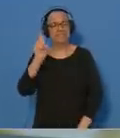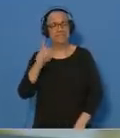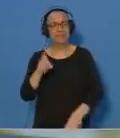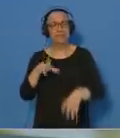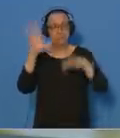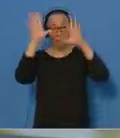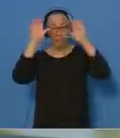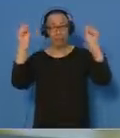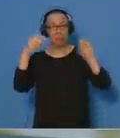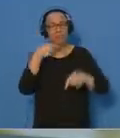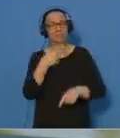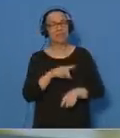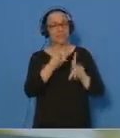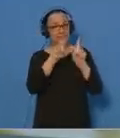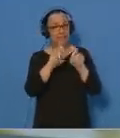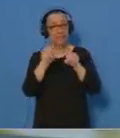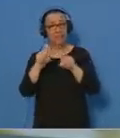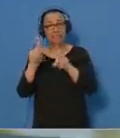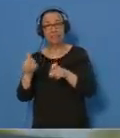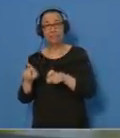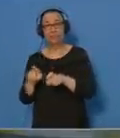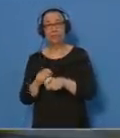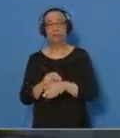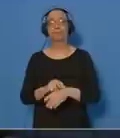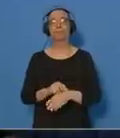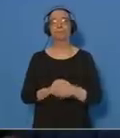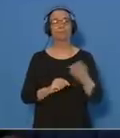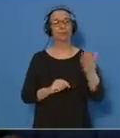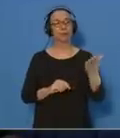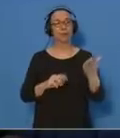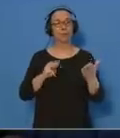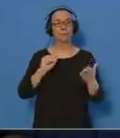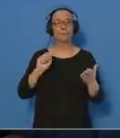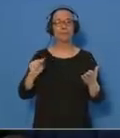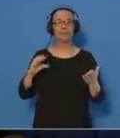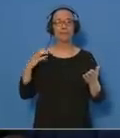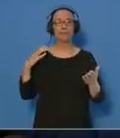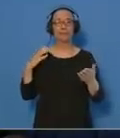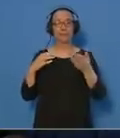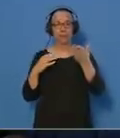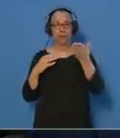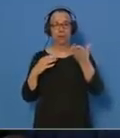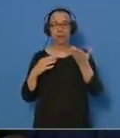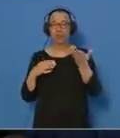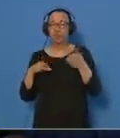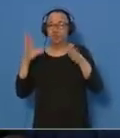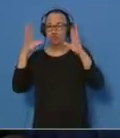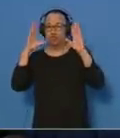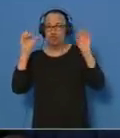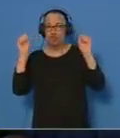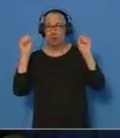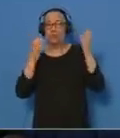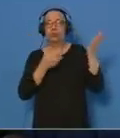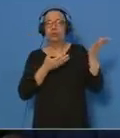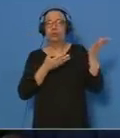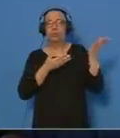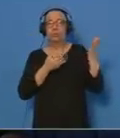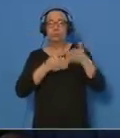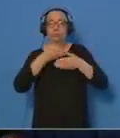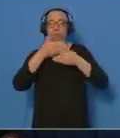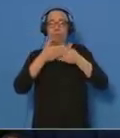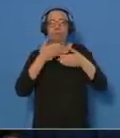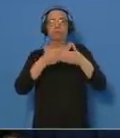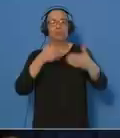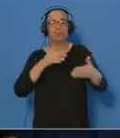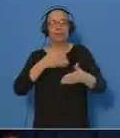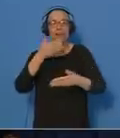test. Thank you. Minister Keynes. Trevor, before you go to the next question, although the minister did state it yesterday, I just want to